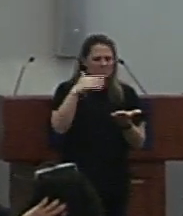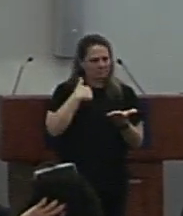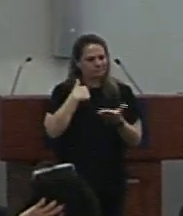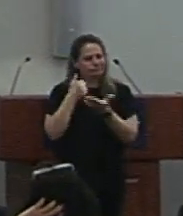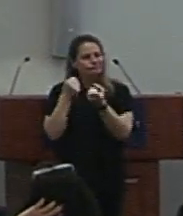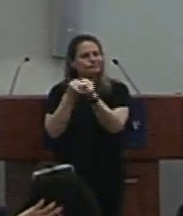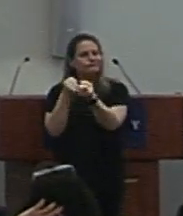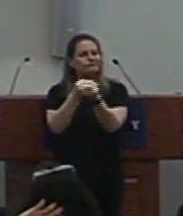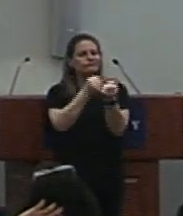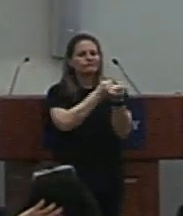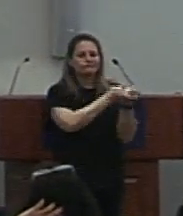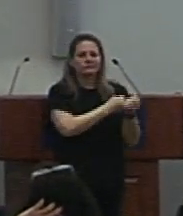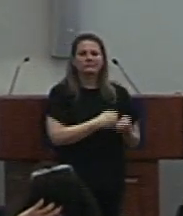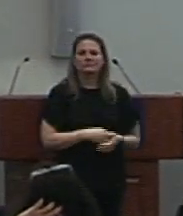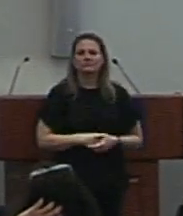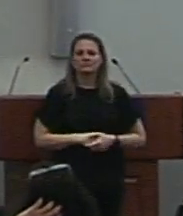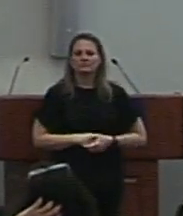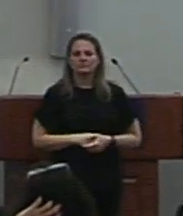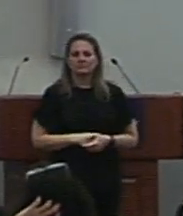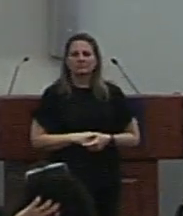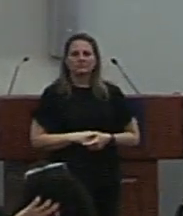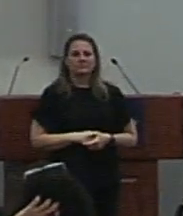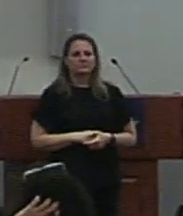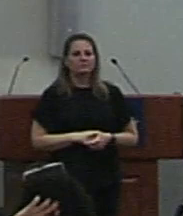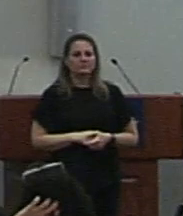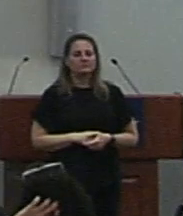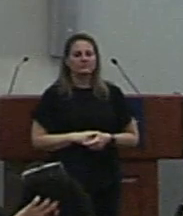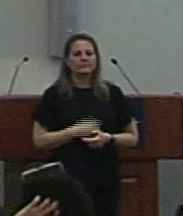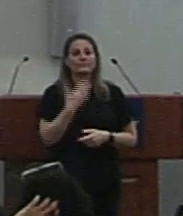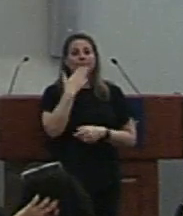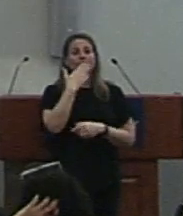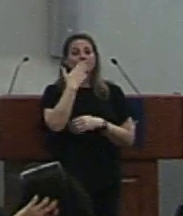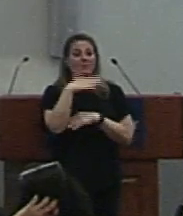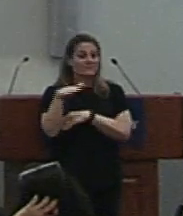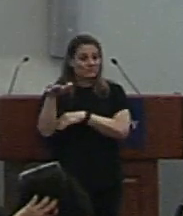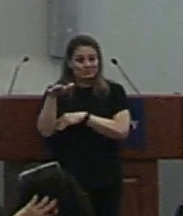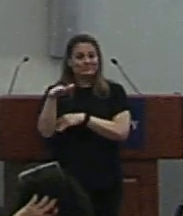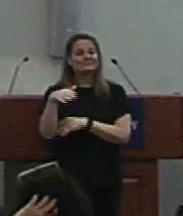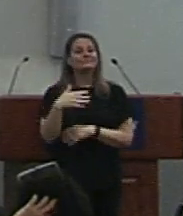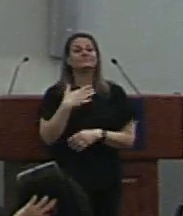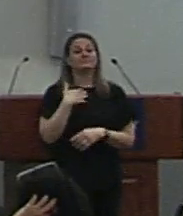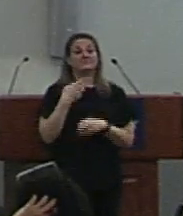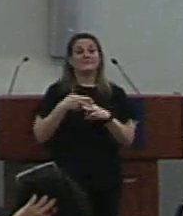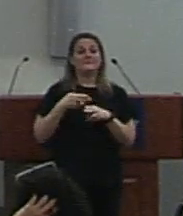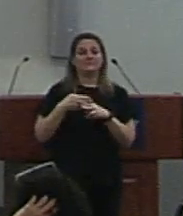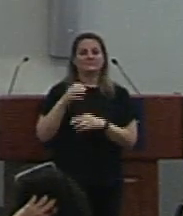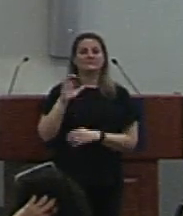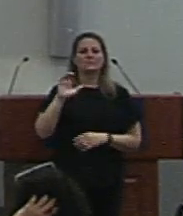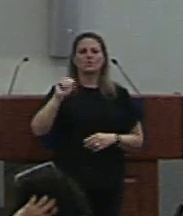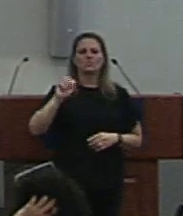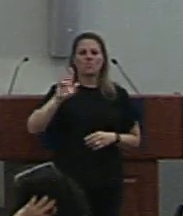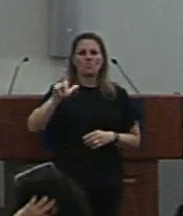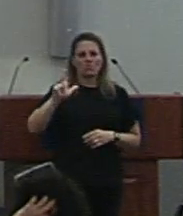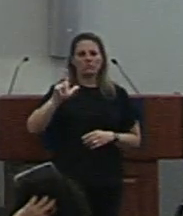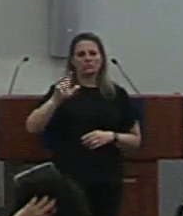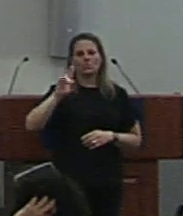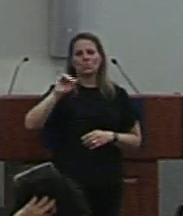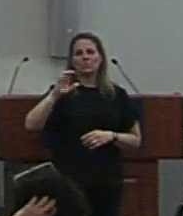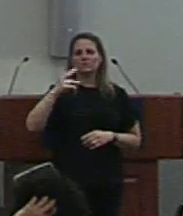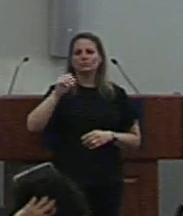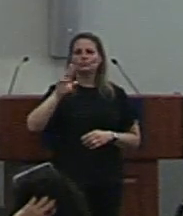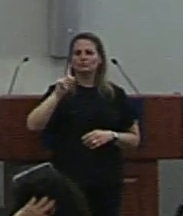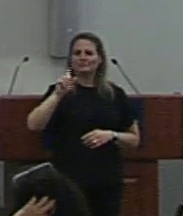Good afternoon, everybody. My name is Carl Richardson. I identify as a deafblind individual. I live in